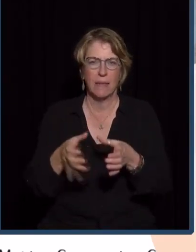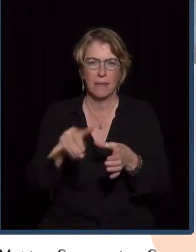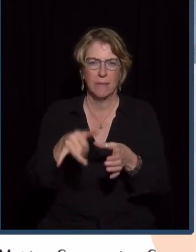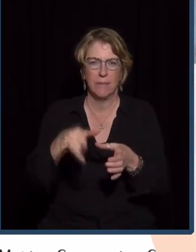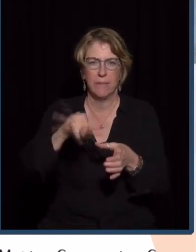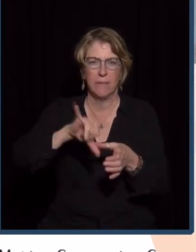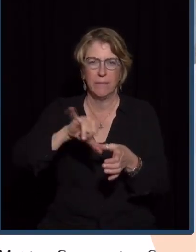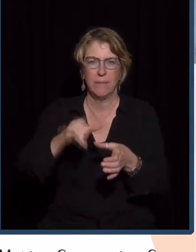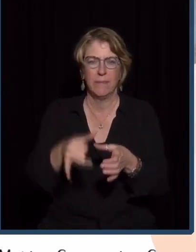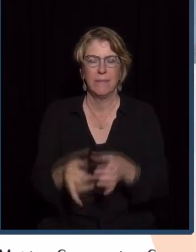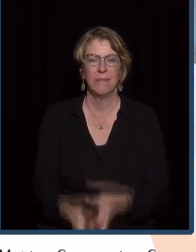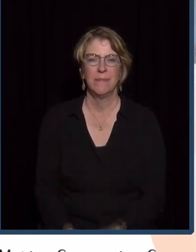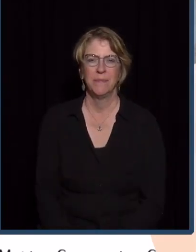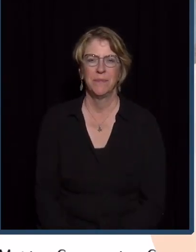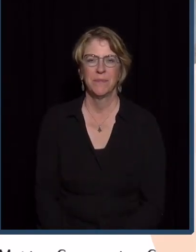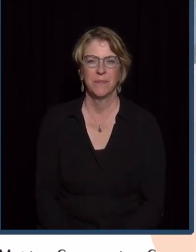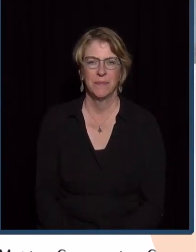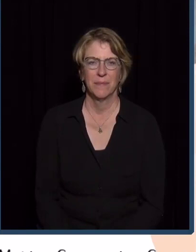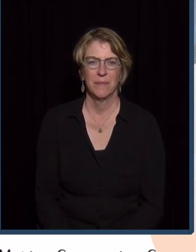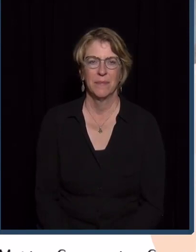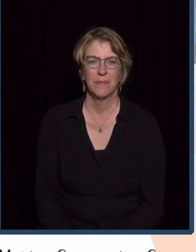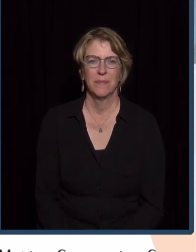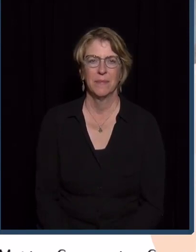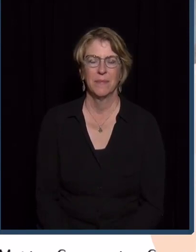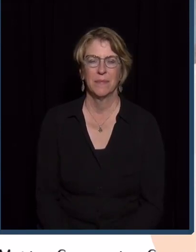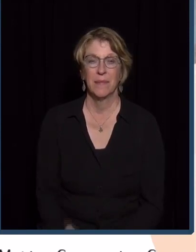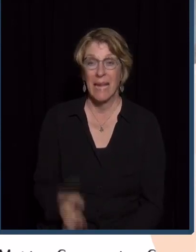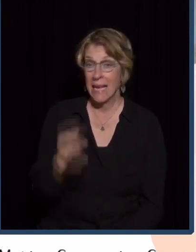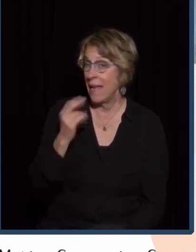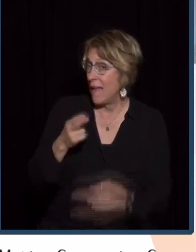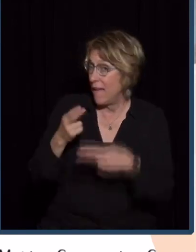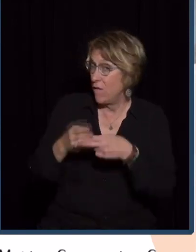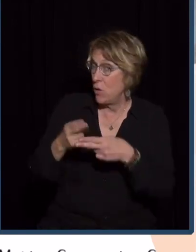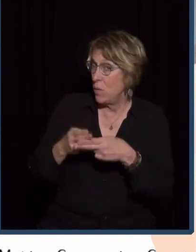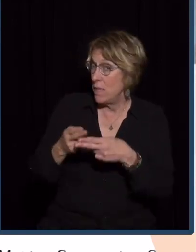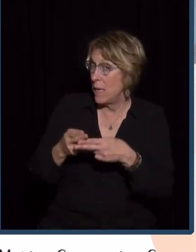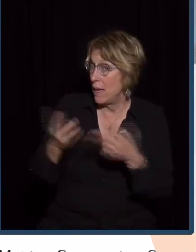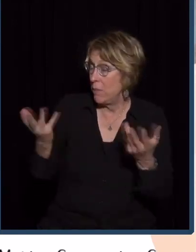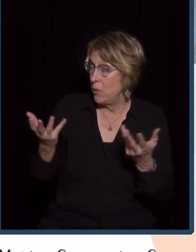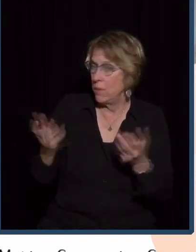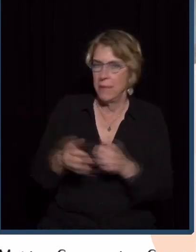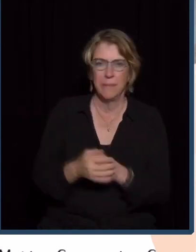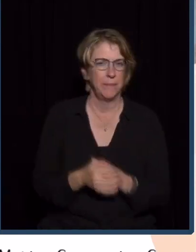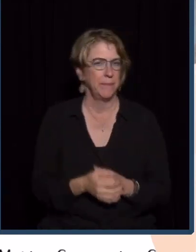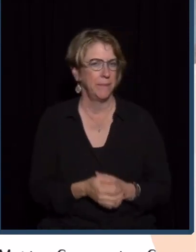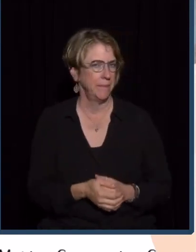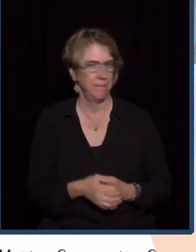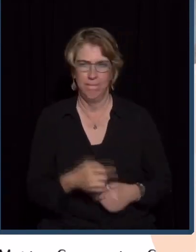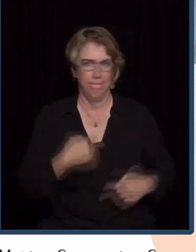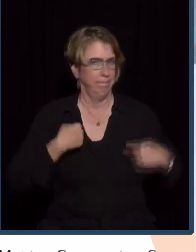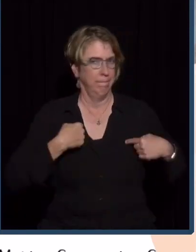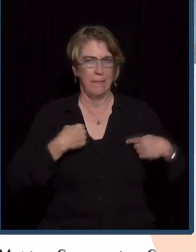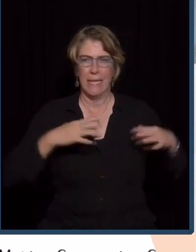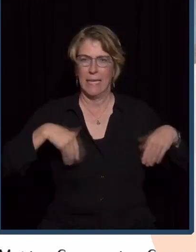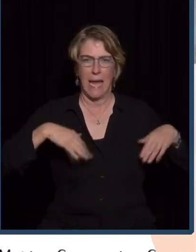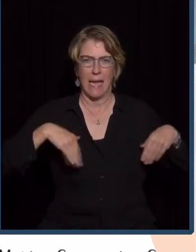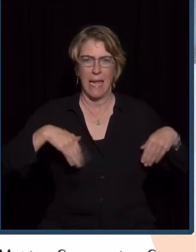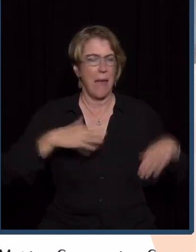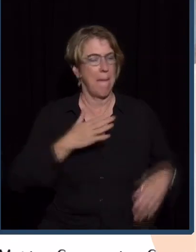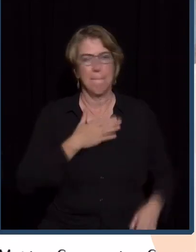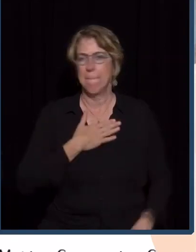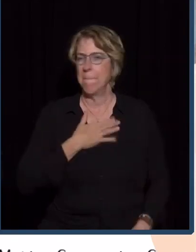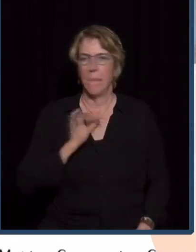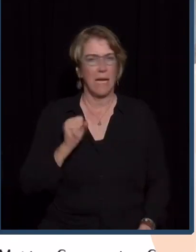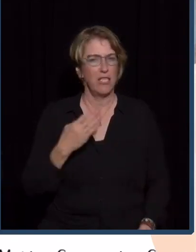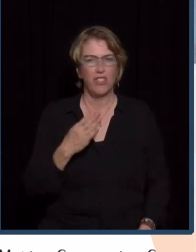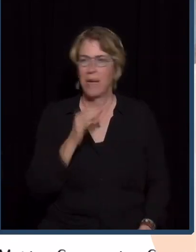Okay. Look at that. And Troy, have you named this cocktail? You know, I haven't. That wasn't in my job